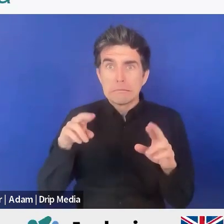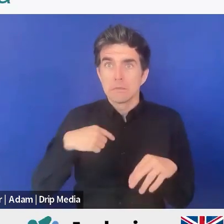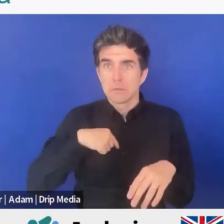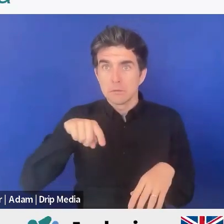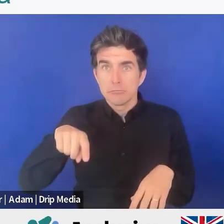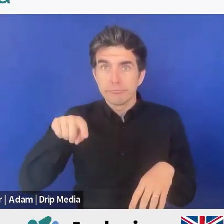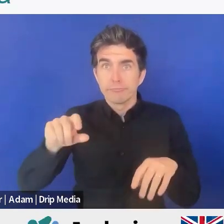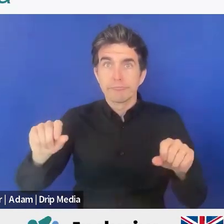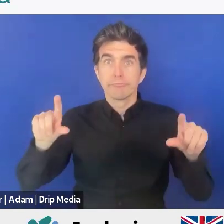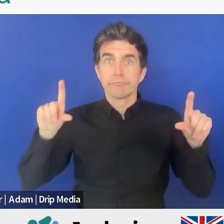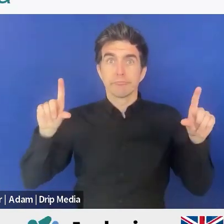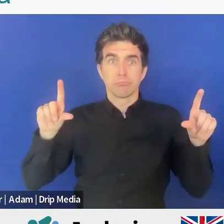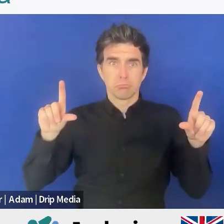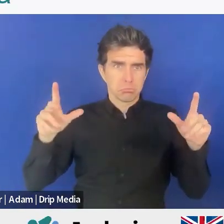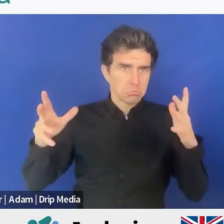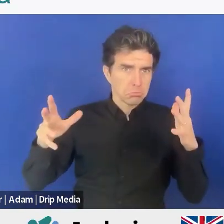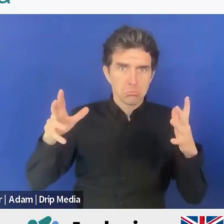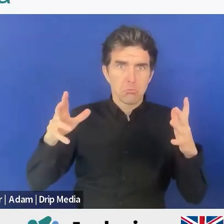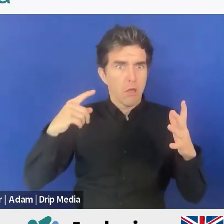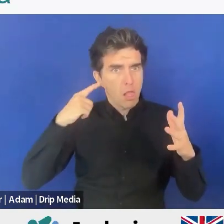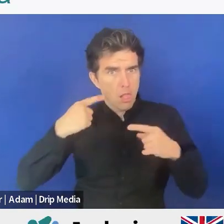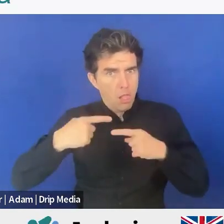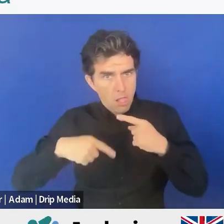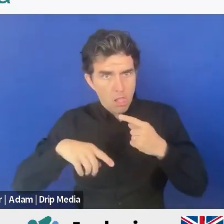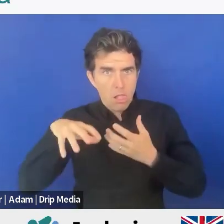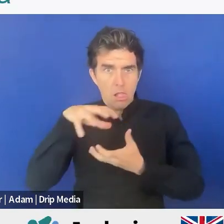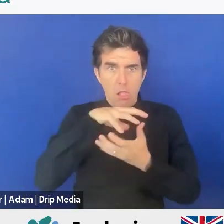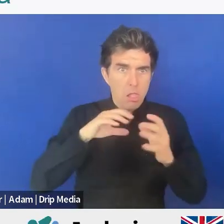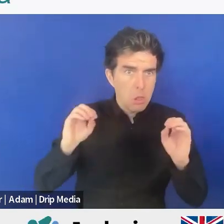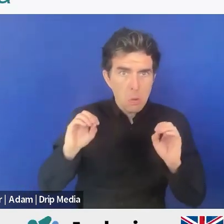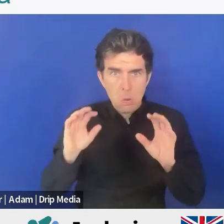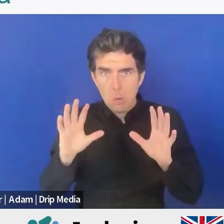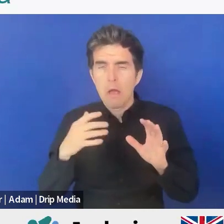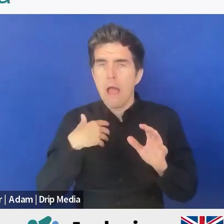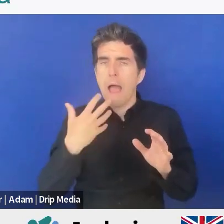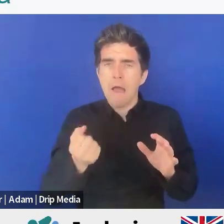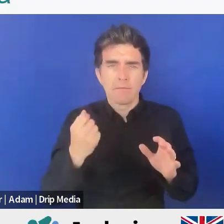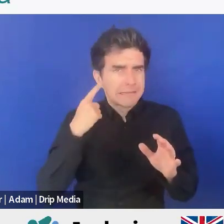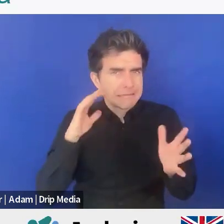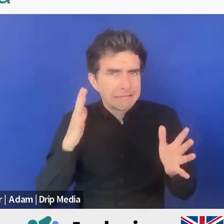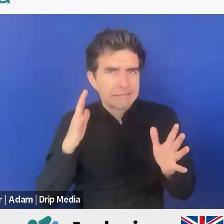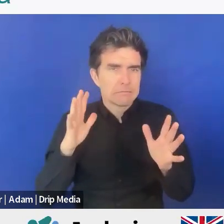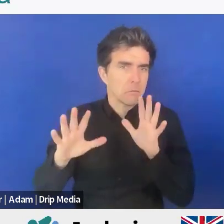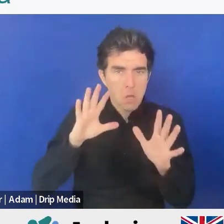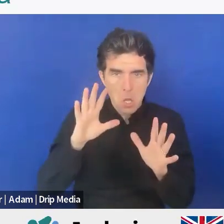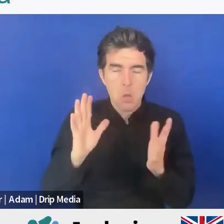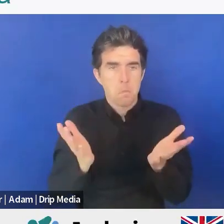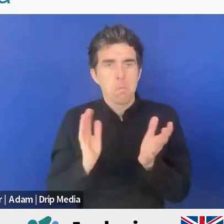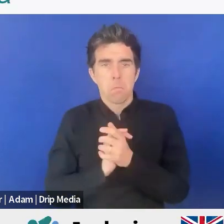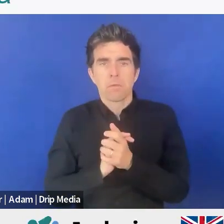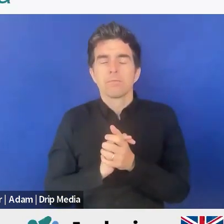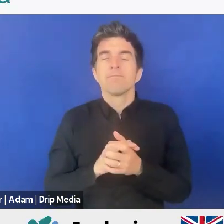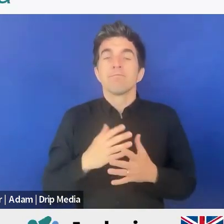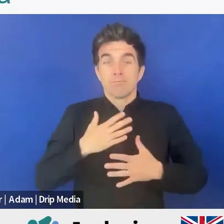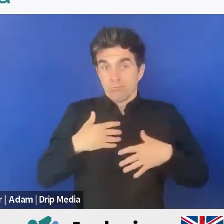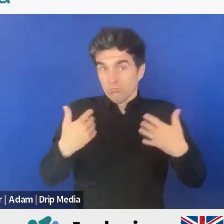but it looks like you can, which is great. So I was fortunate enough, just to give a background, that I spent 5 years from